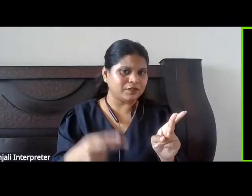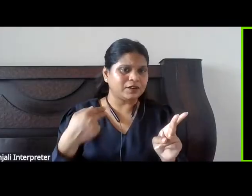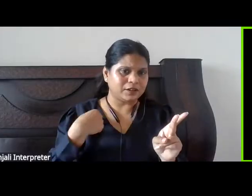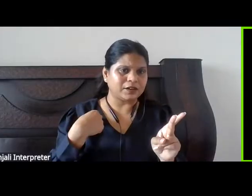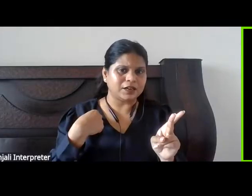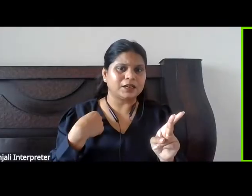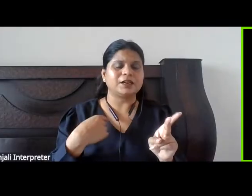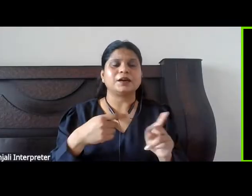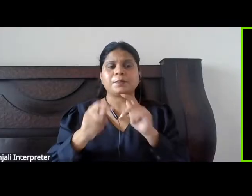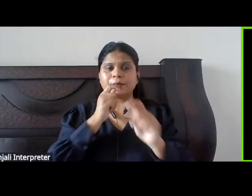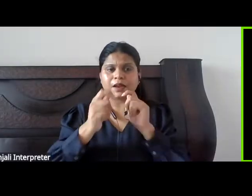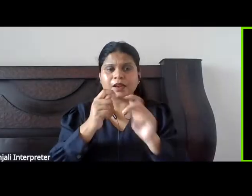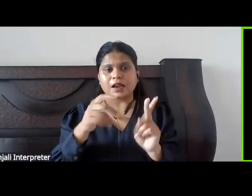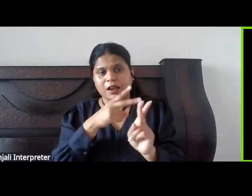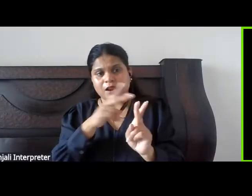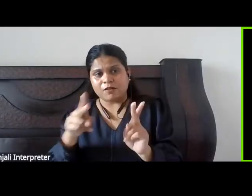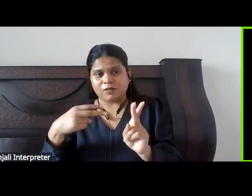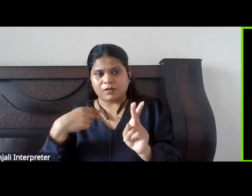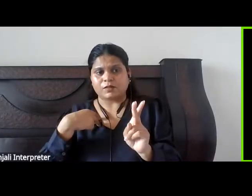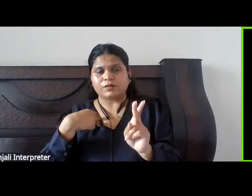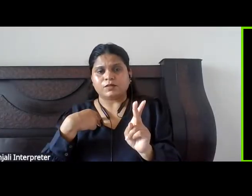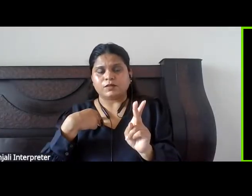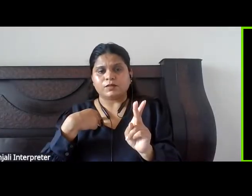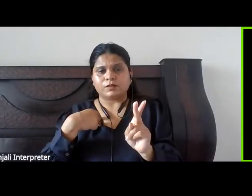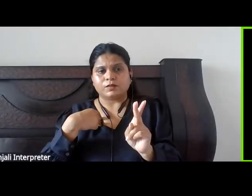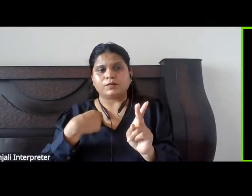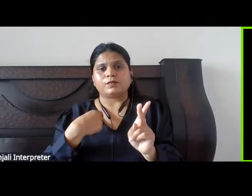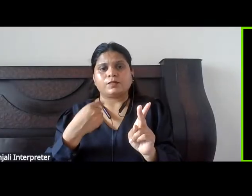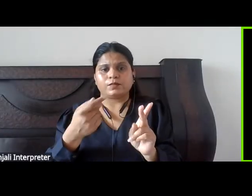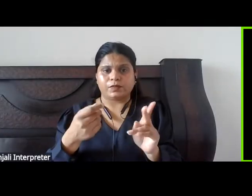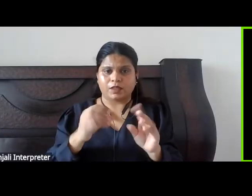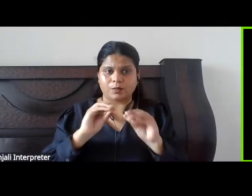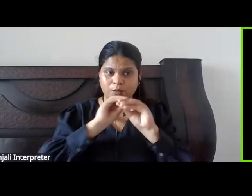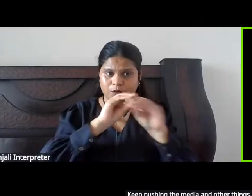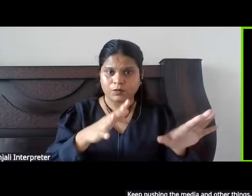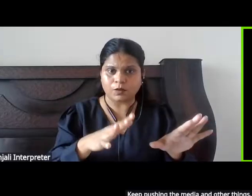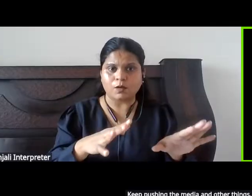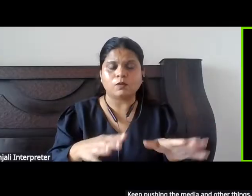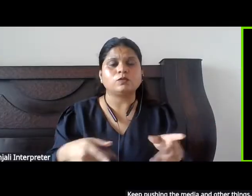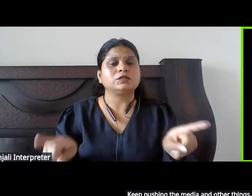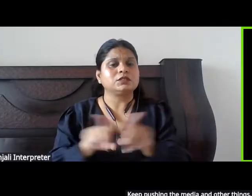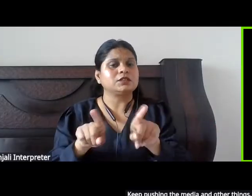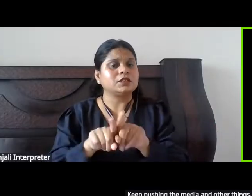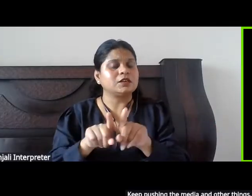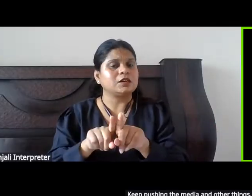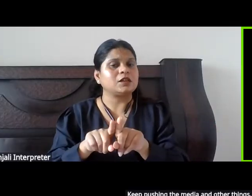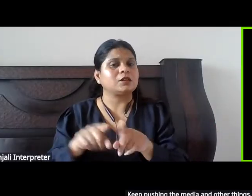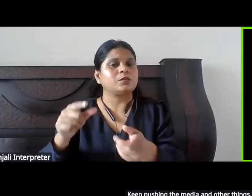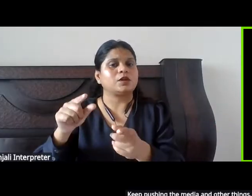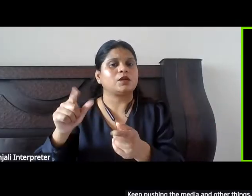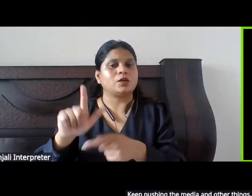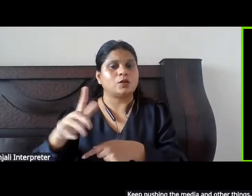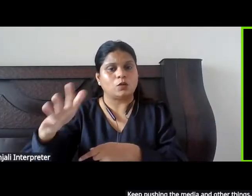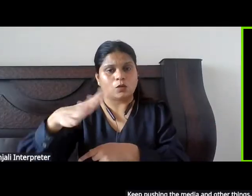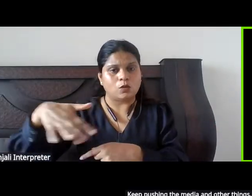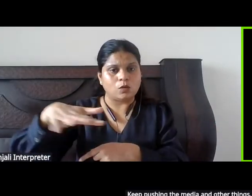media and other things at the local level. Like we can even take the accessible